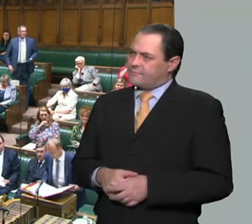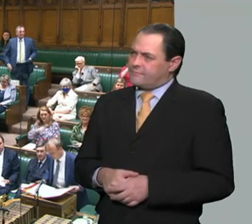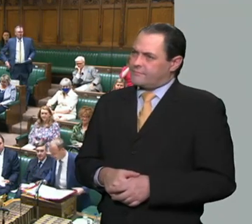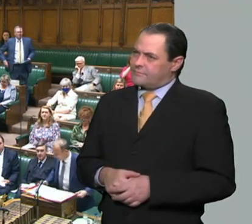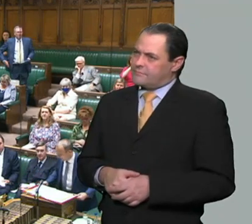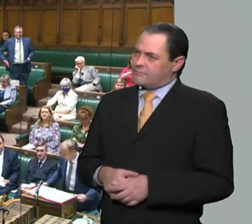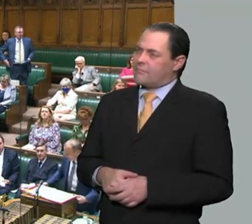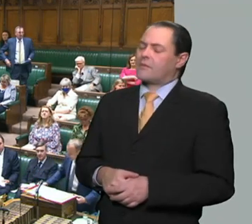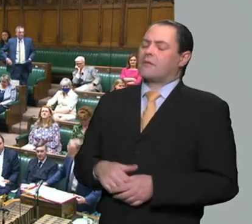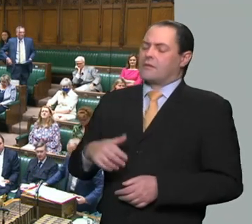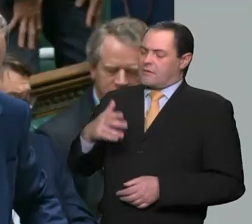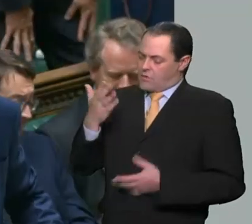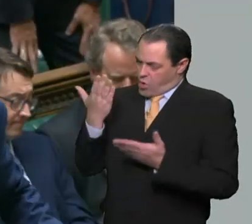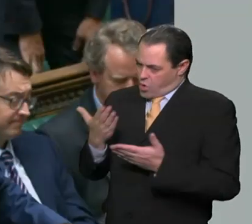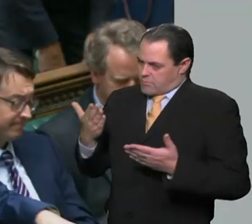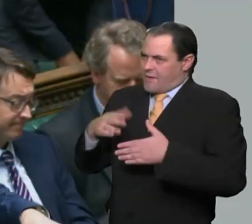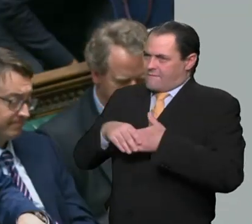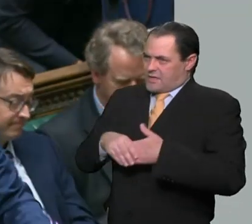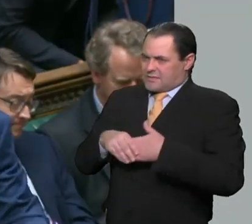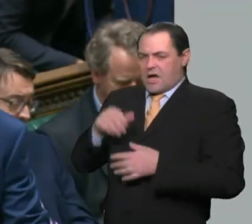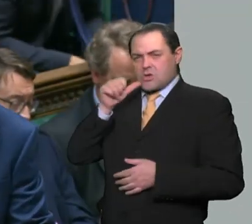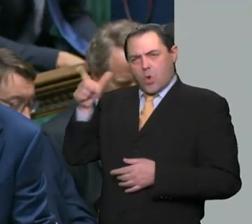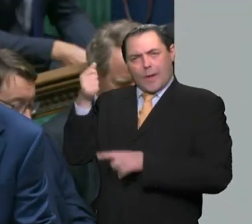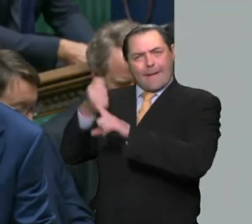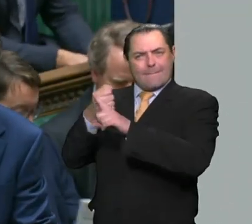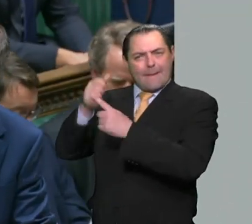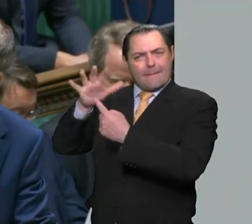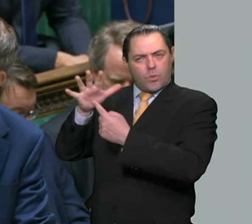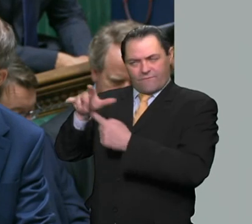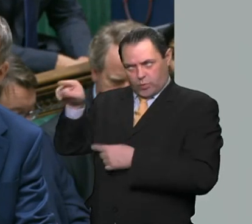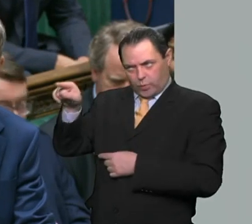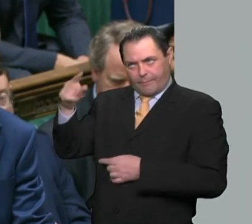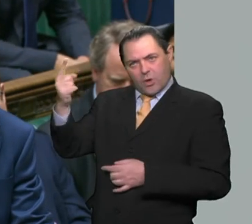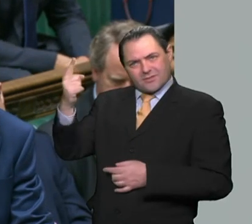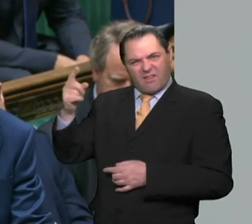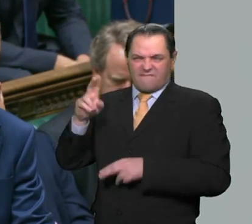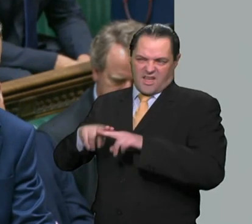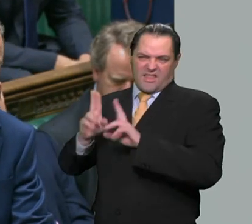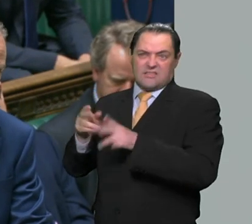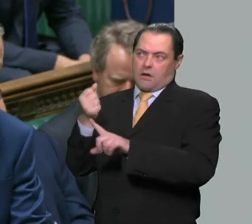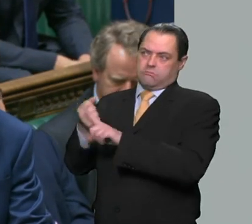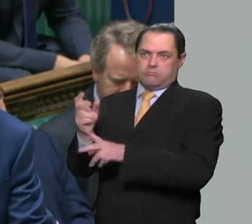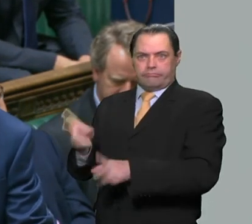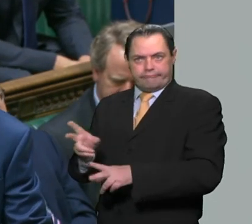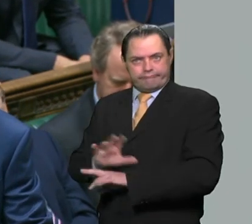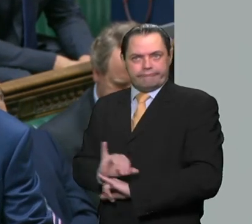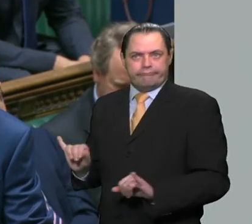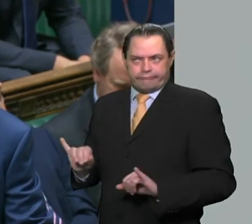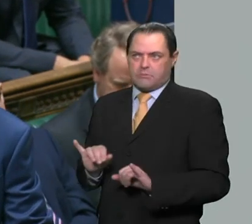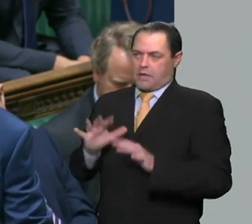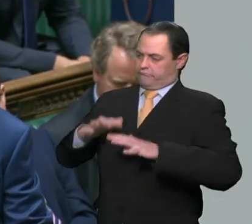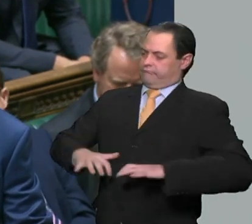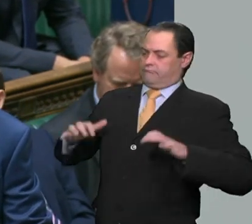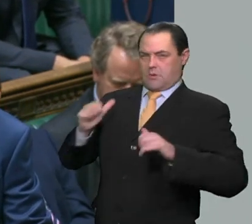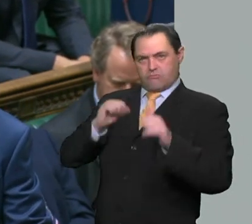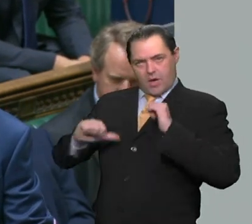Can I say to my honourable friend, I know how much this campaign means to her personally. I know that honourable members across the House will be very proud